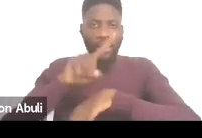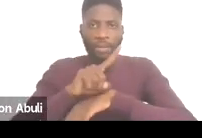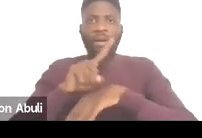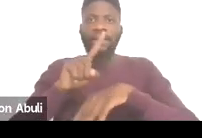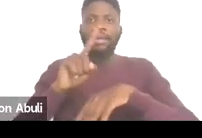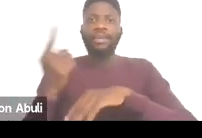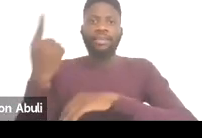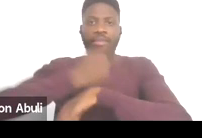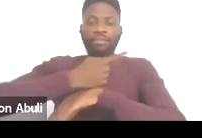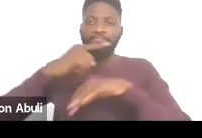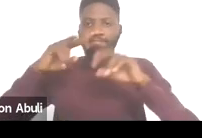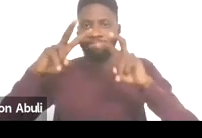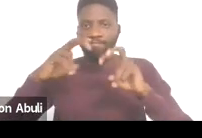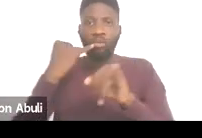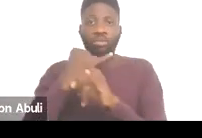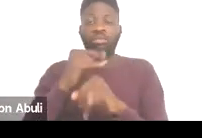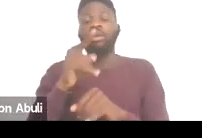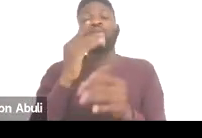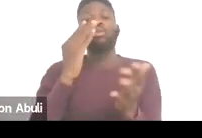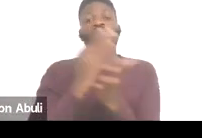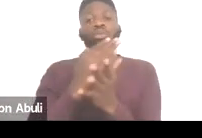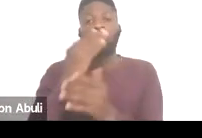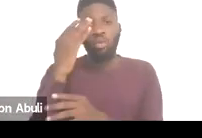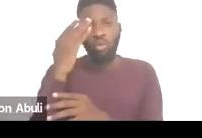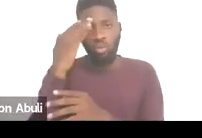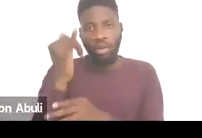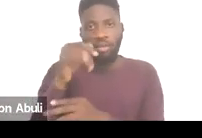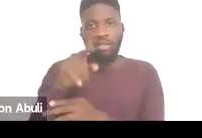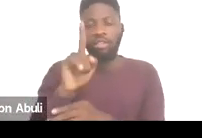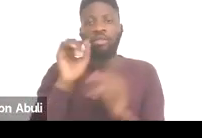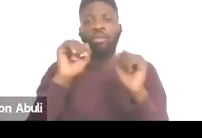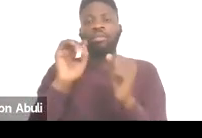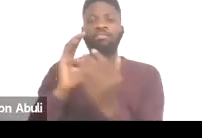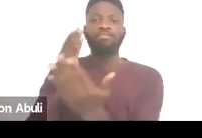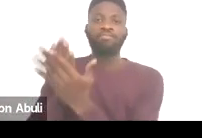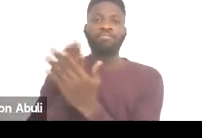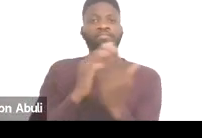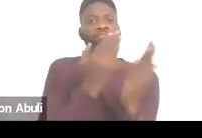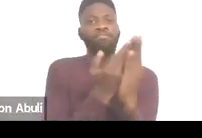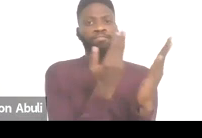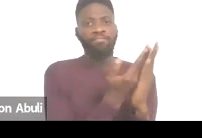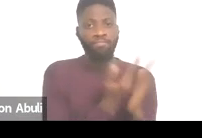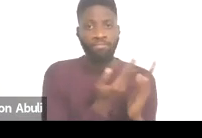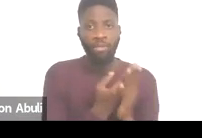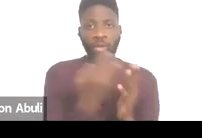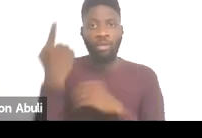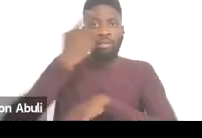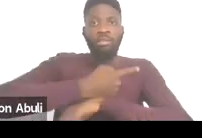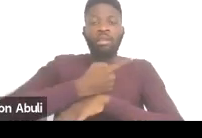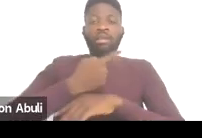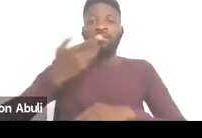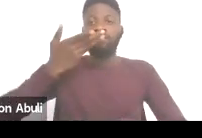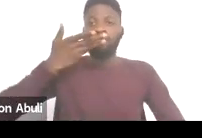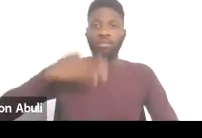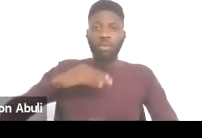is especially true since you may make a number of applications in a day, and you may not get an